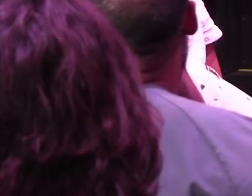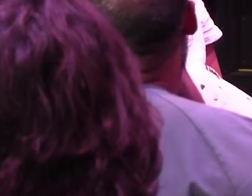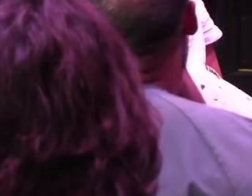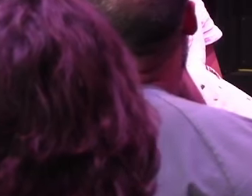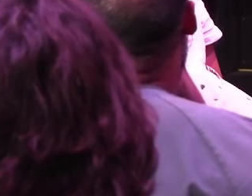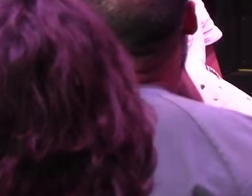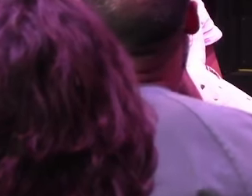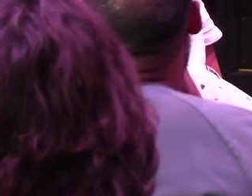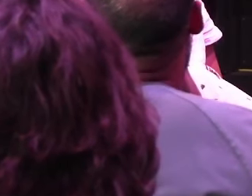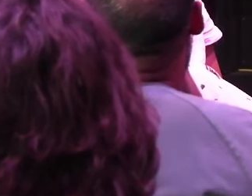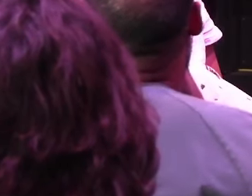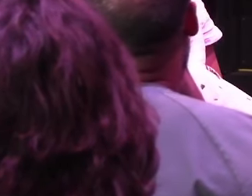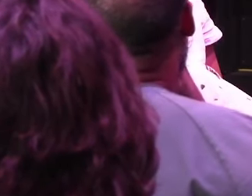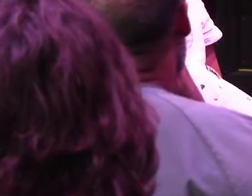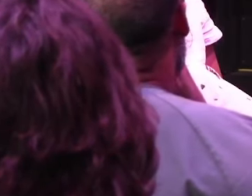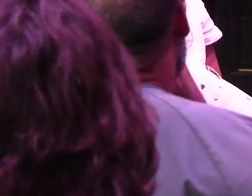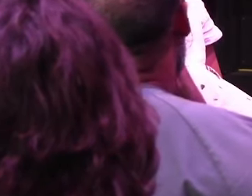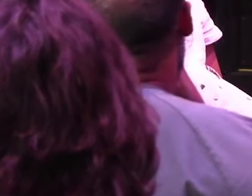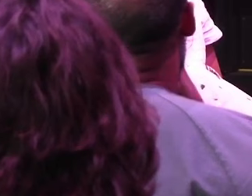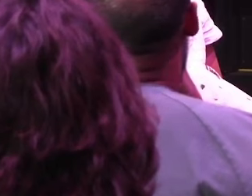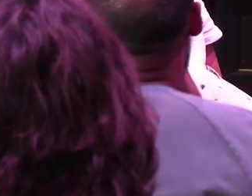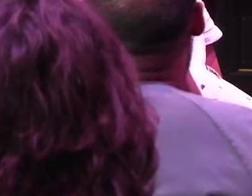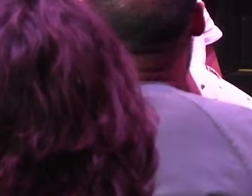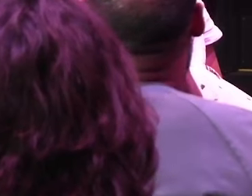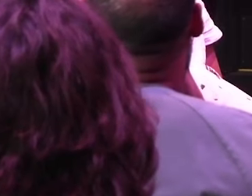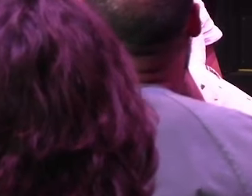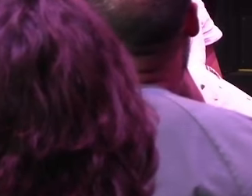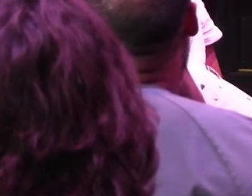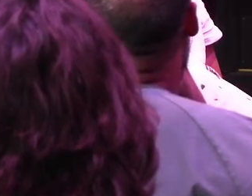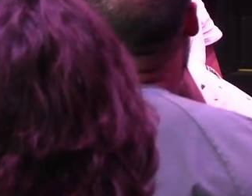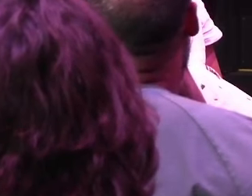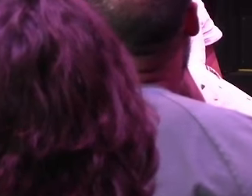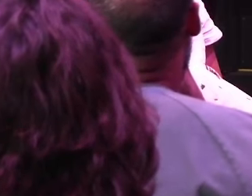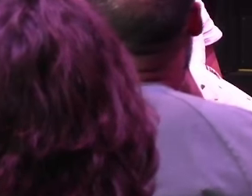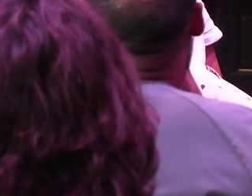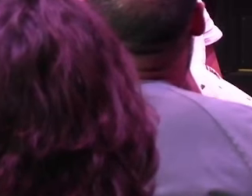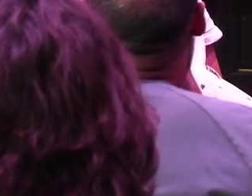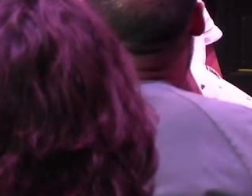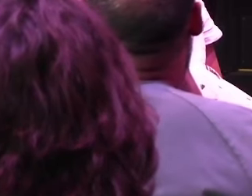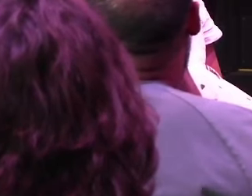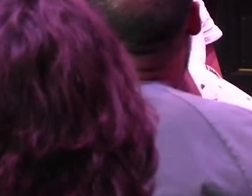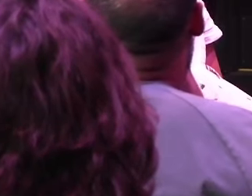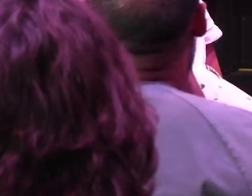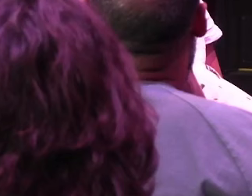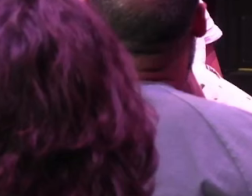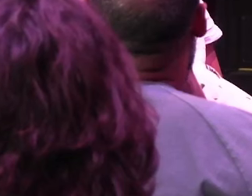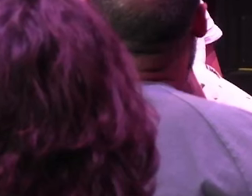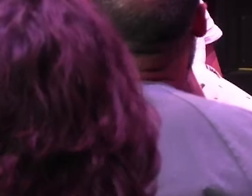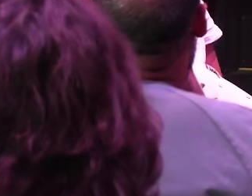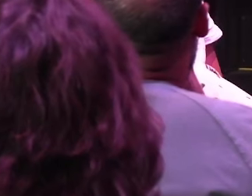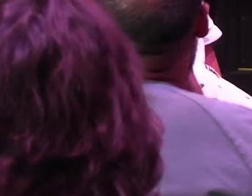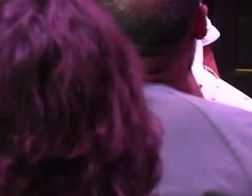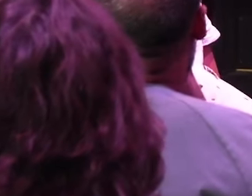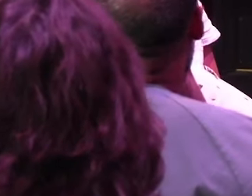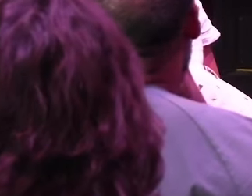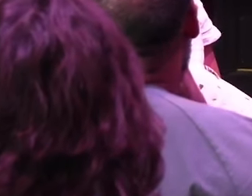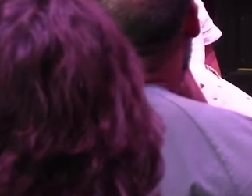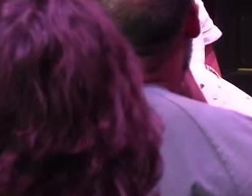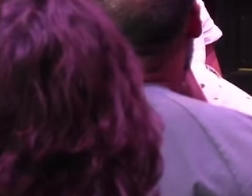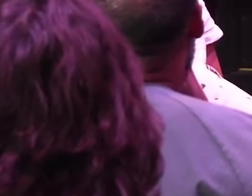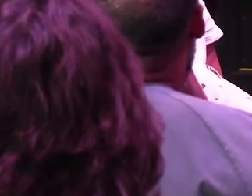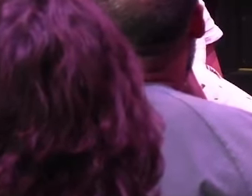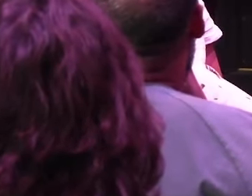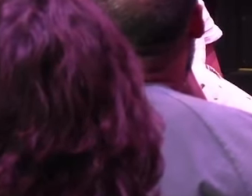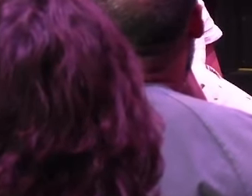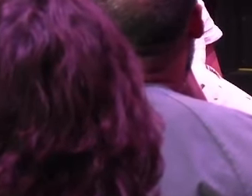Certain singing forms, particularly in the Middle East, even you stick a family member is gonna just be sitting on